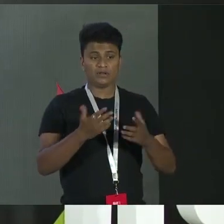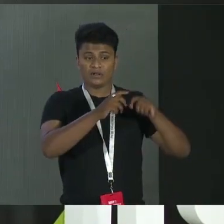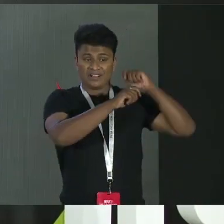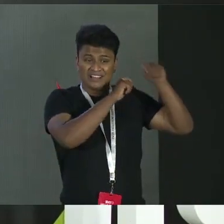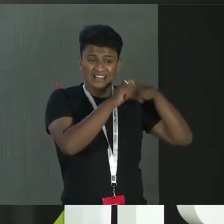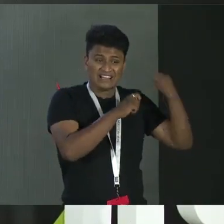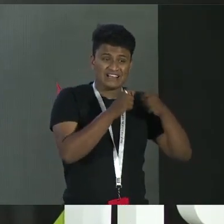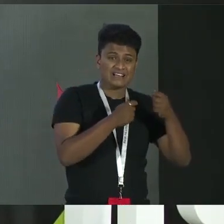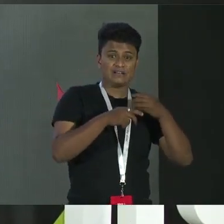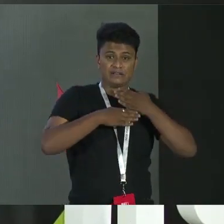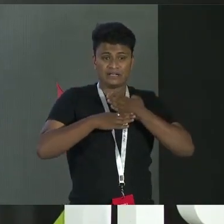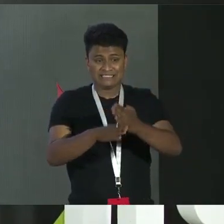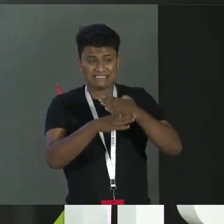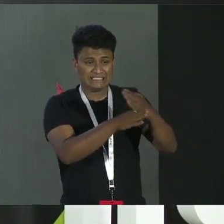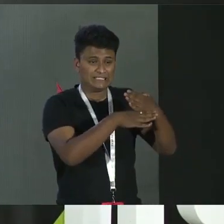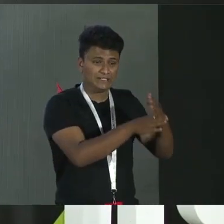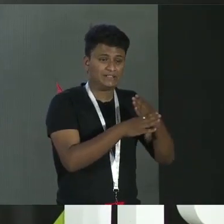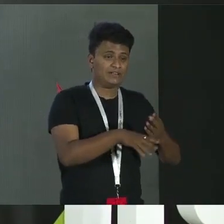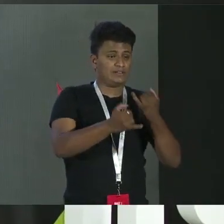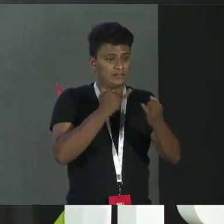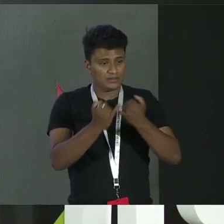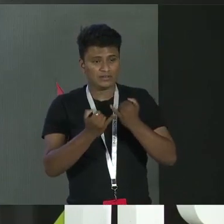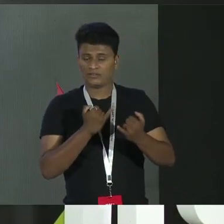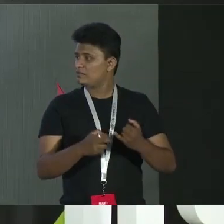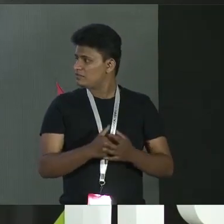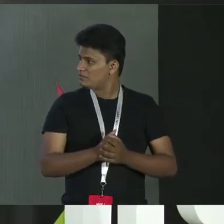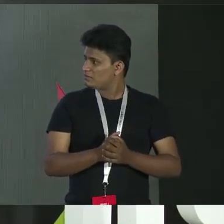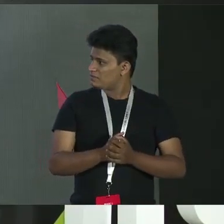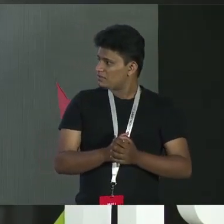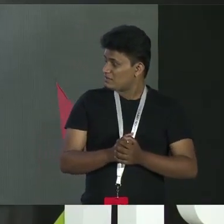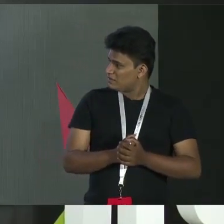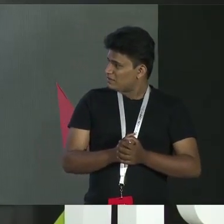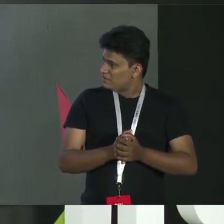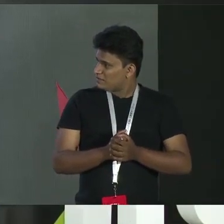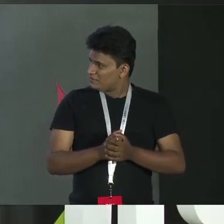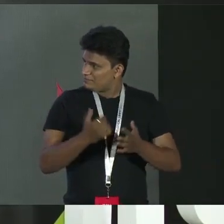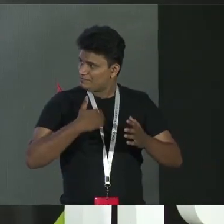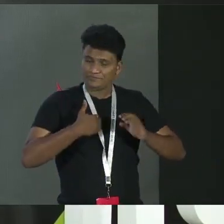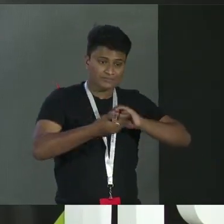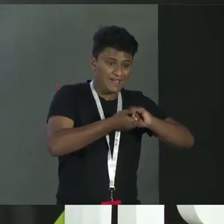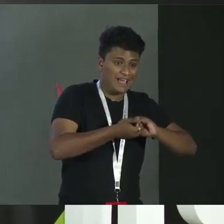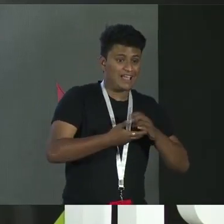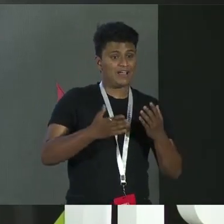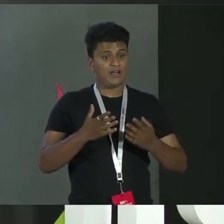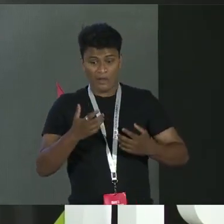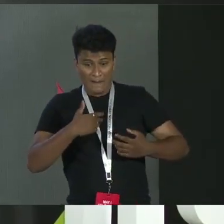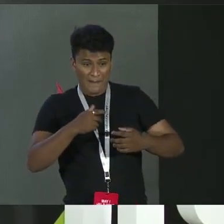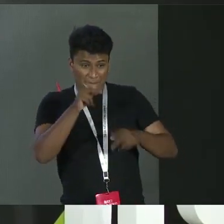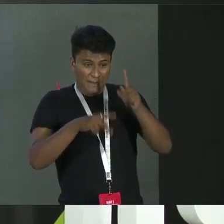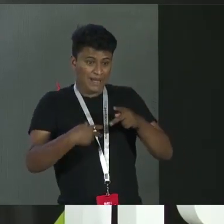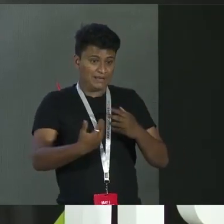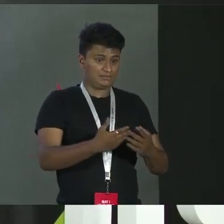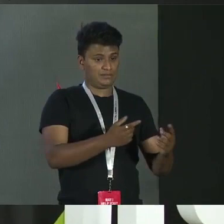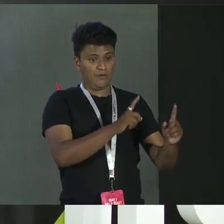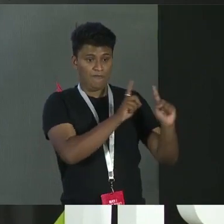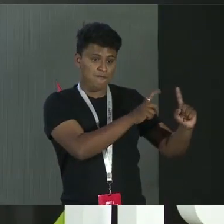great way to share stories, and I want to share with my friends and followers that I'm here with you at the India